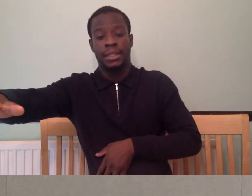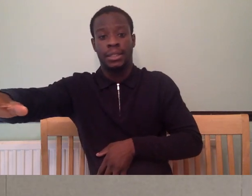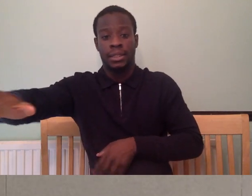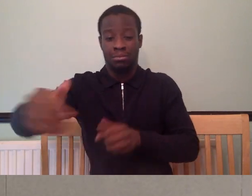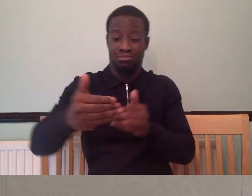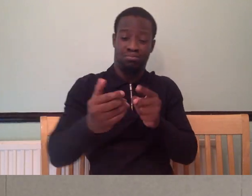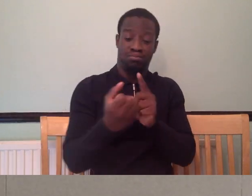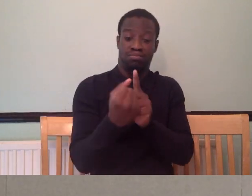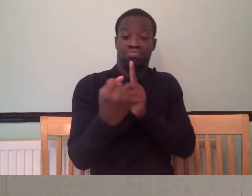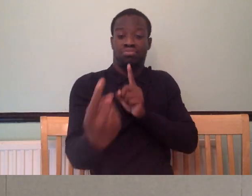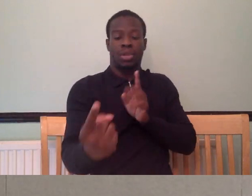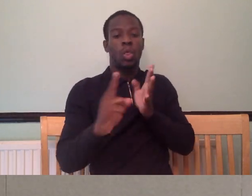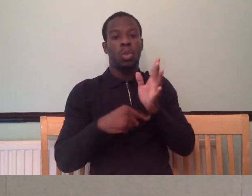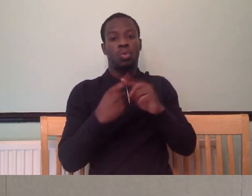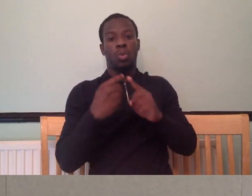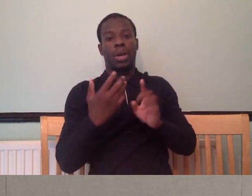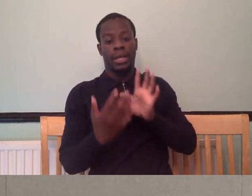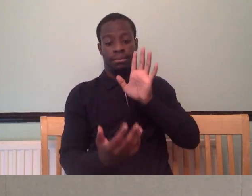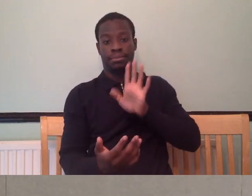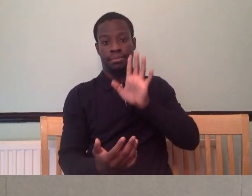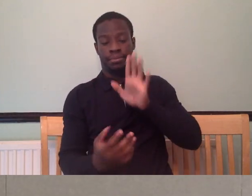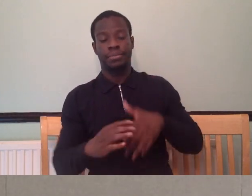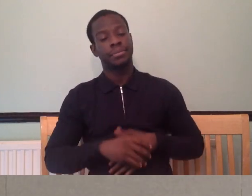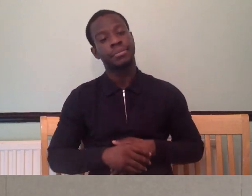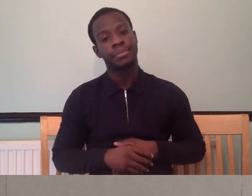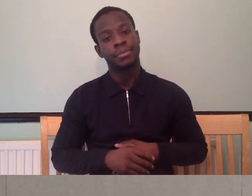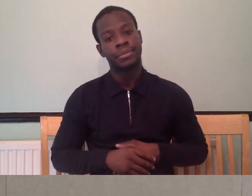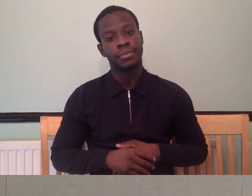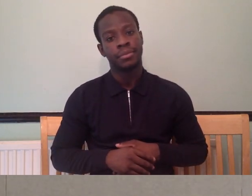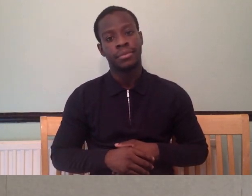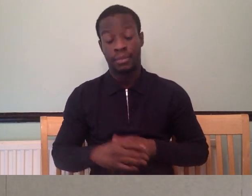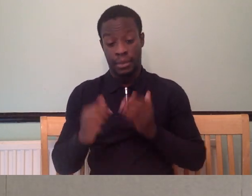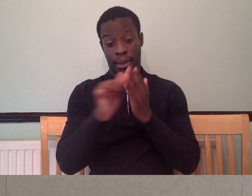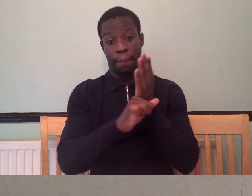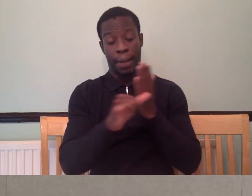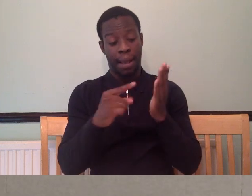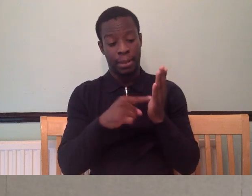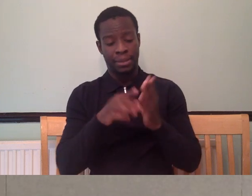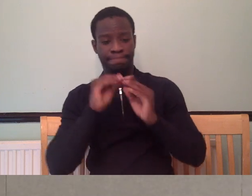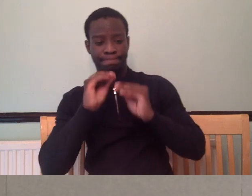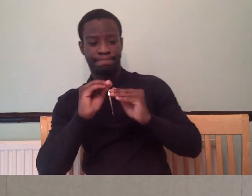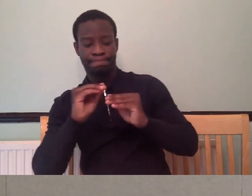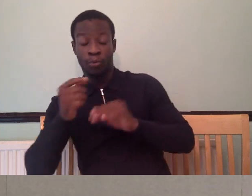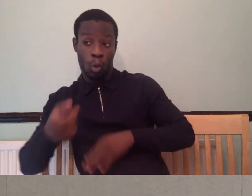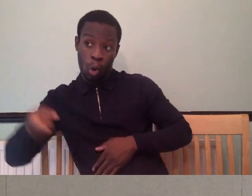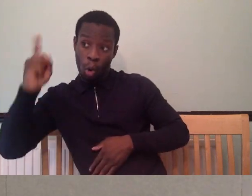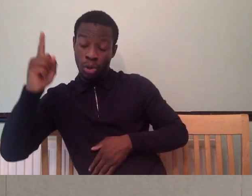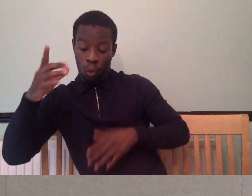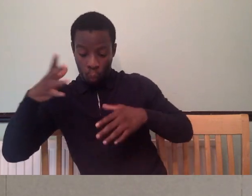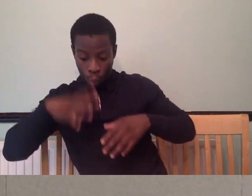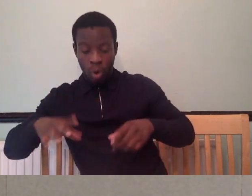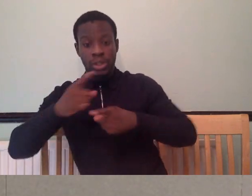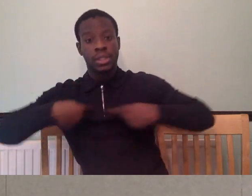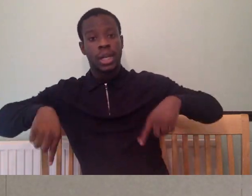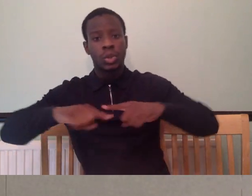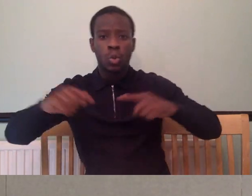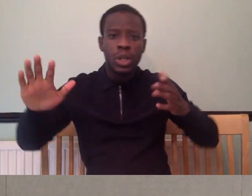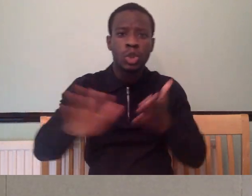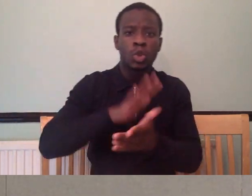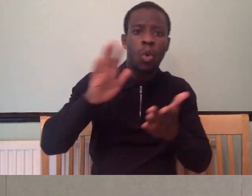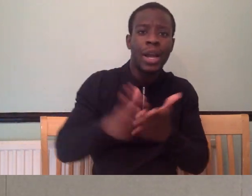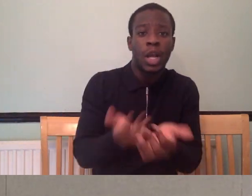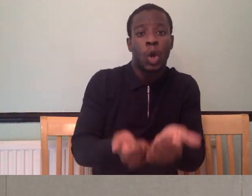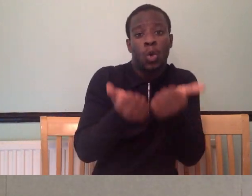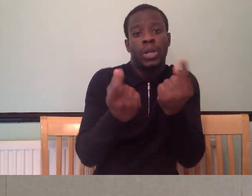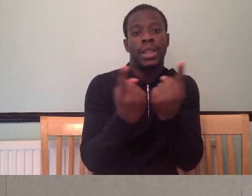seas. The Bible teaches that God wants us to enjoy good things. The Bible teaches that God is for